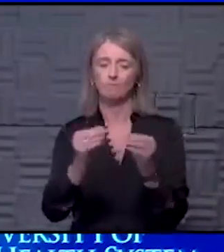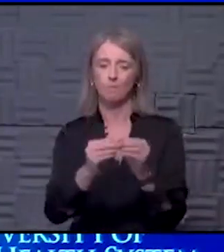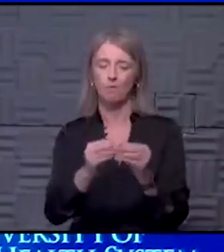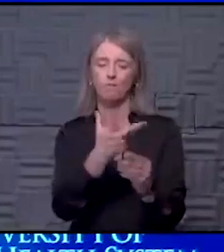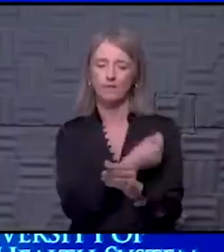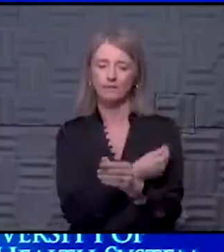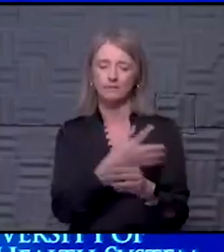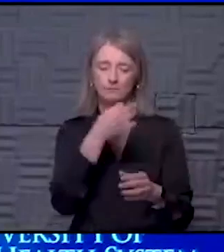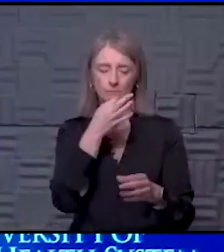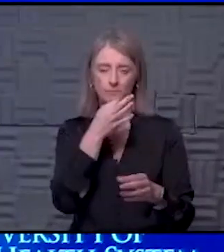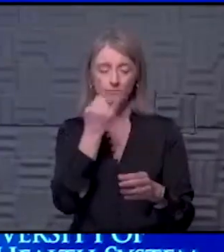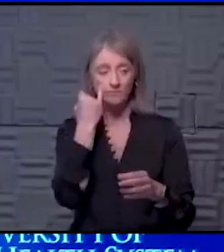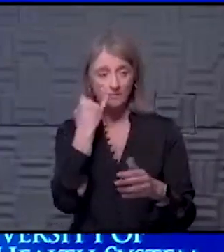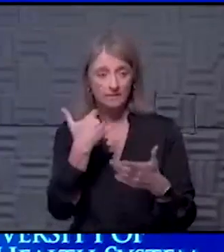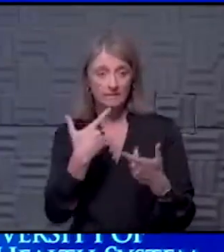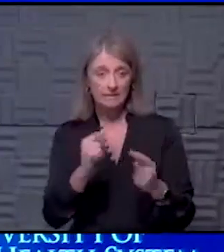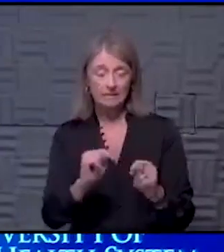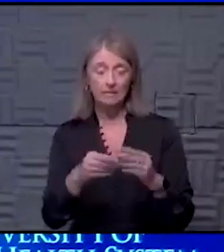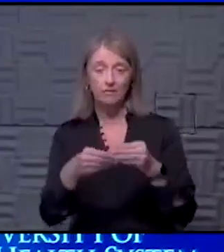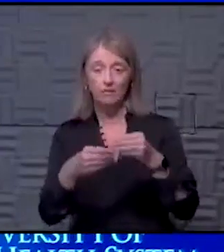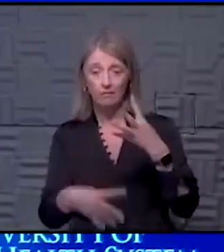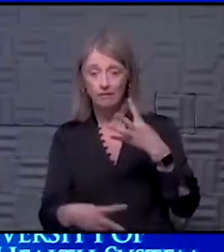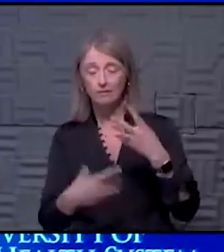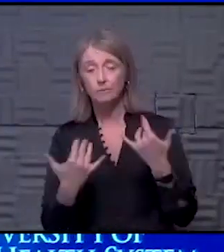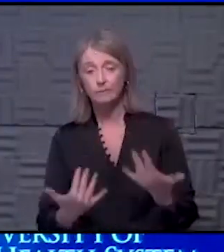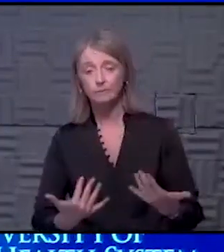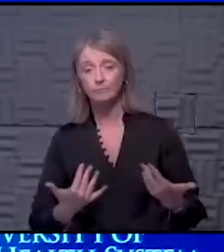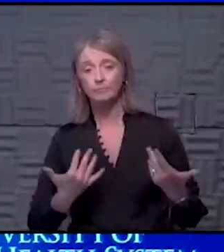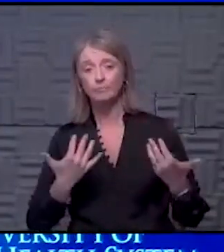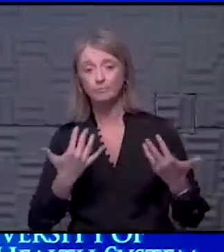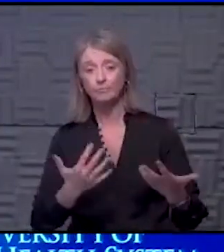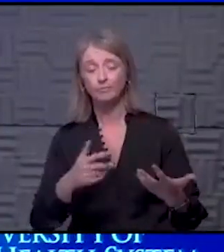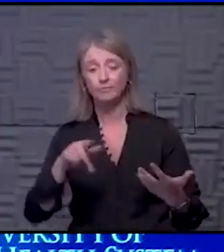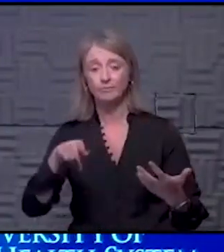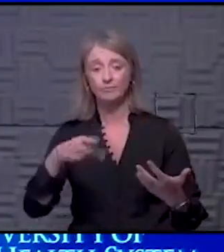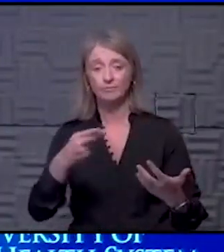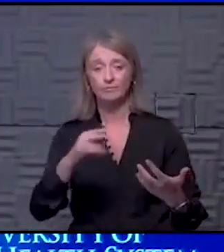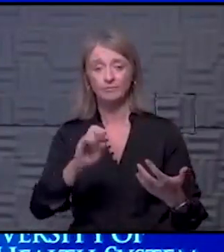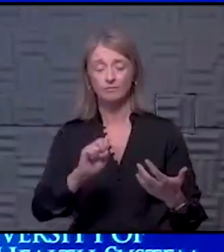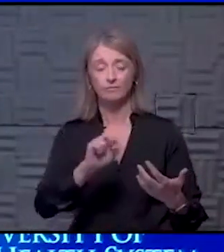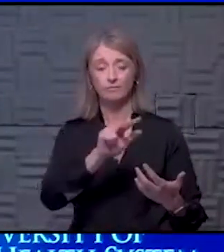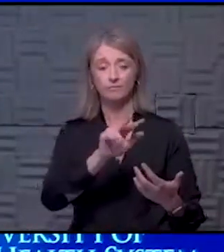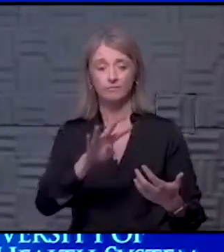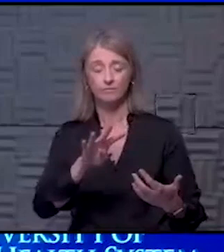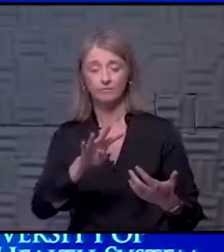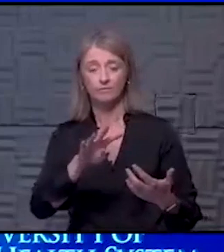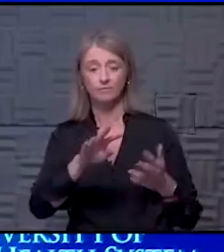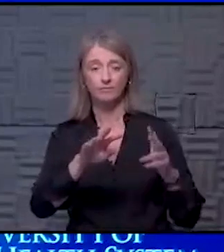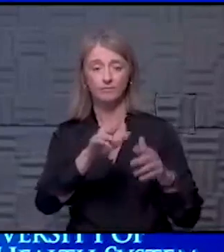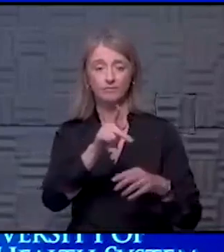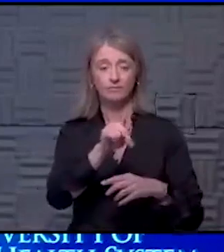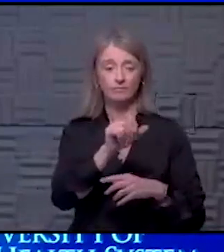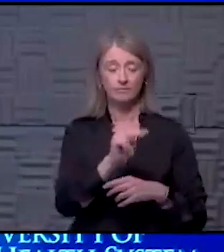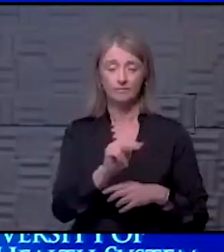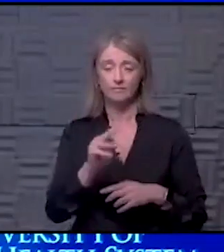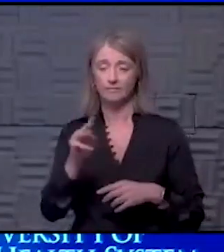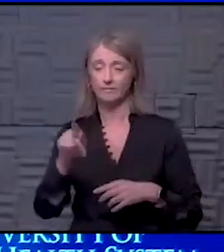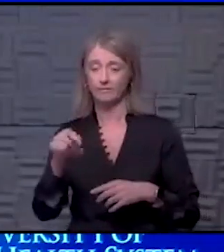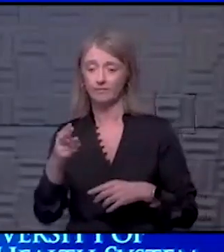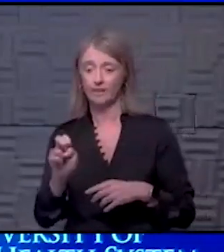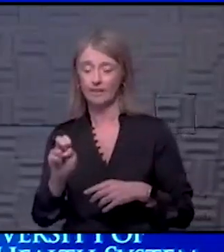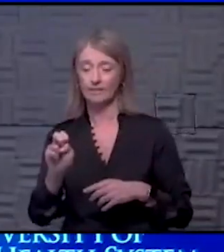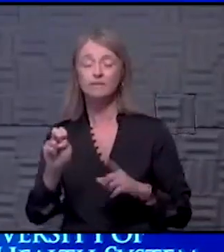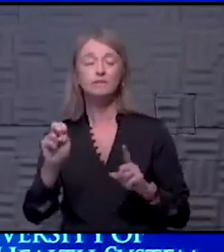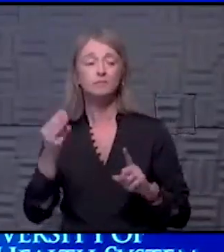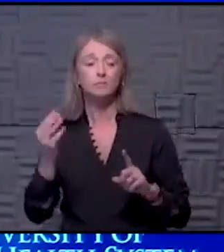So if you're still out there trying to get your vaccine and you're in phase 3 or 4 in Kansas or in phase in Missouri, and as we approach